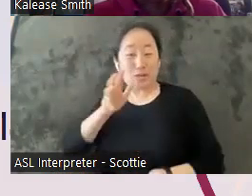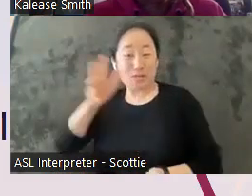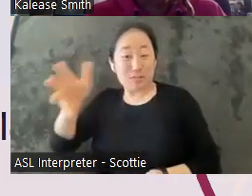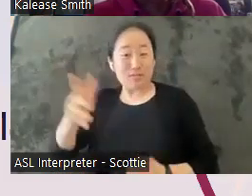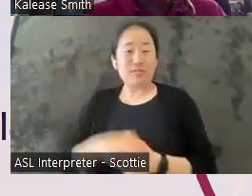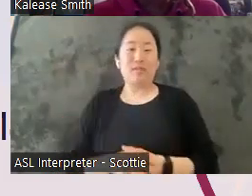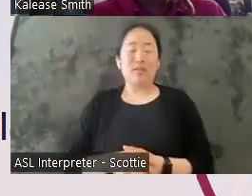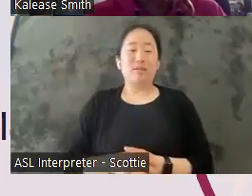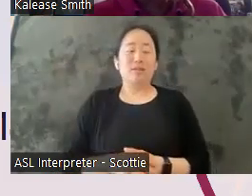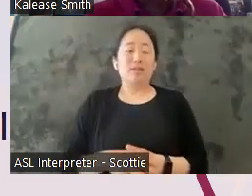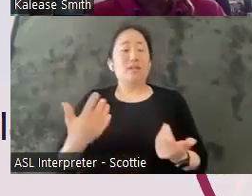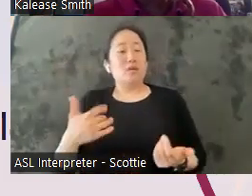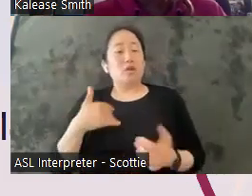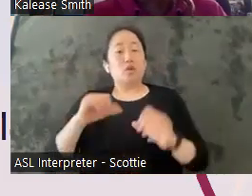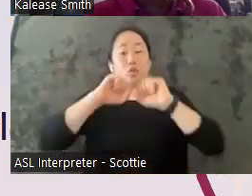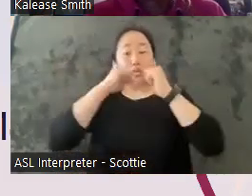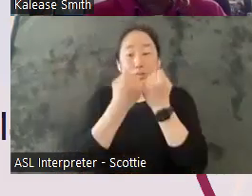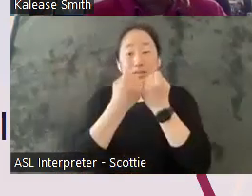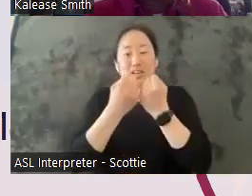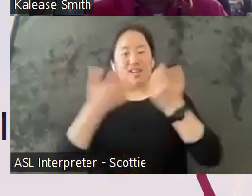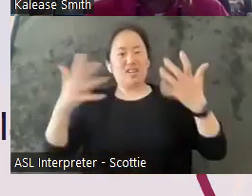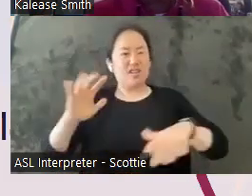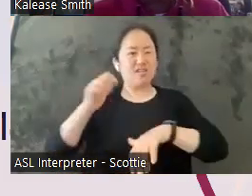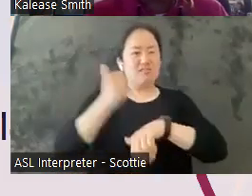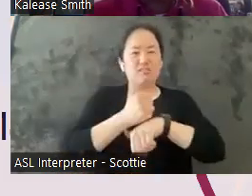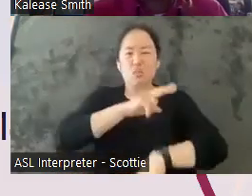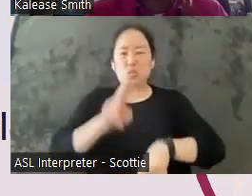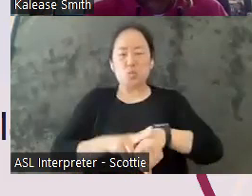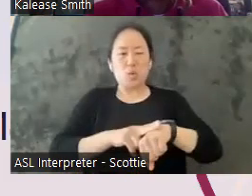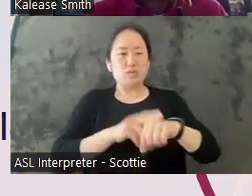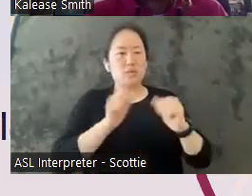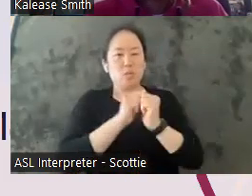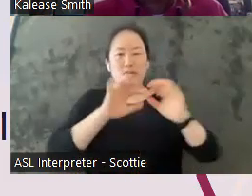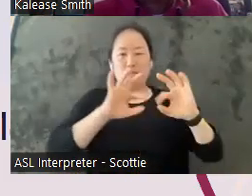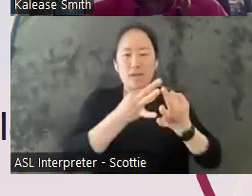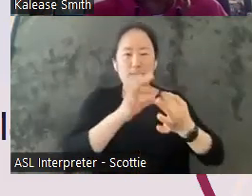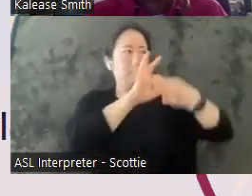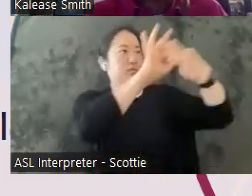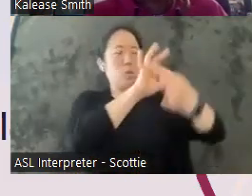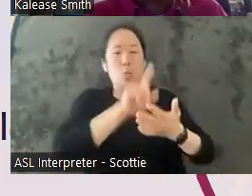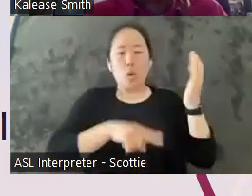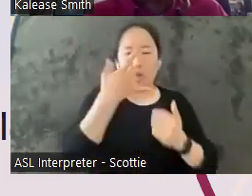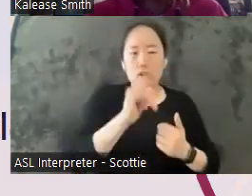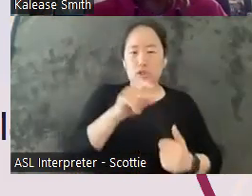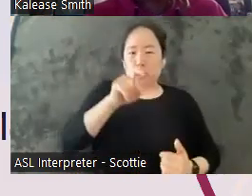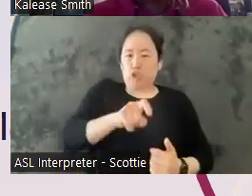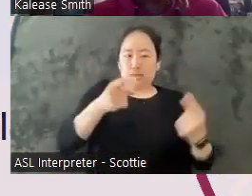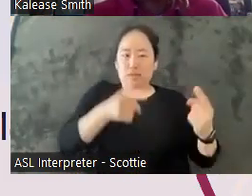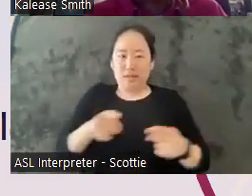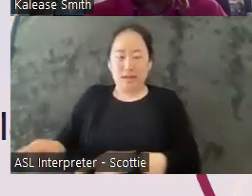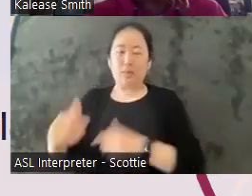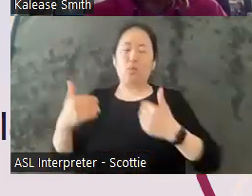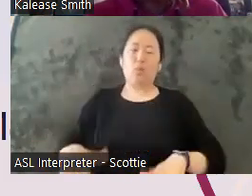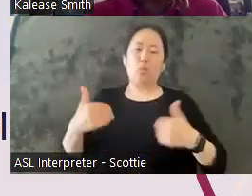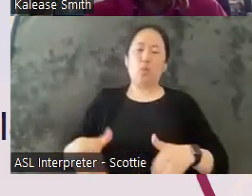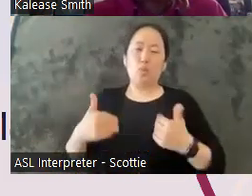so you can't say no to grandma or grandpa or things like that, right? And so that's a very huge norm within our society as